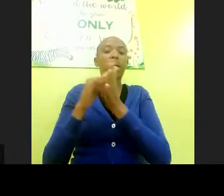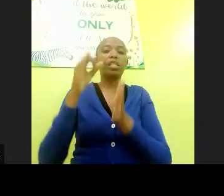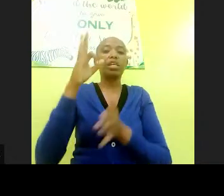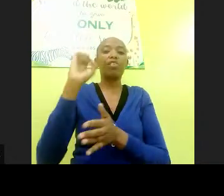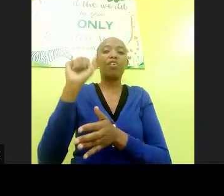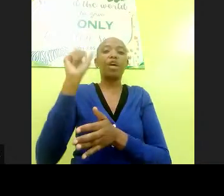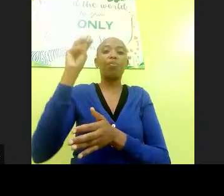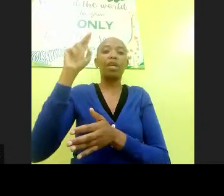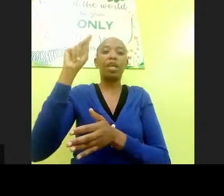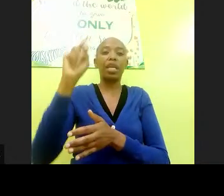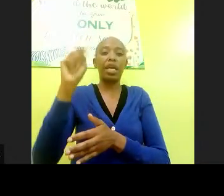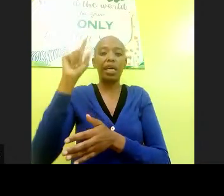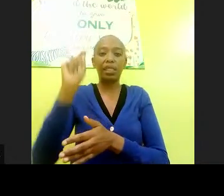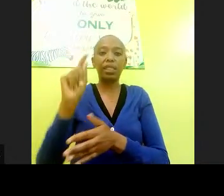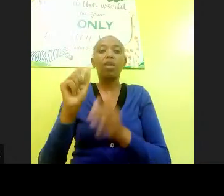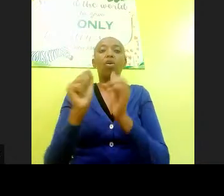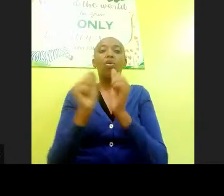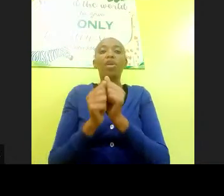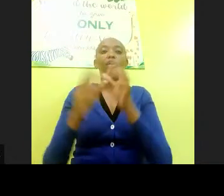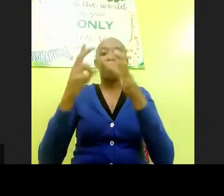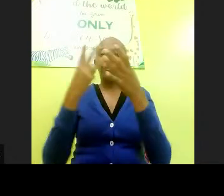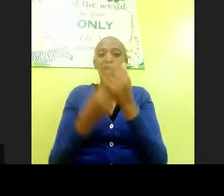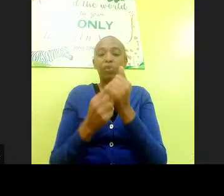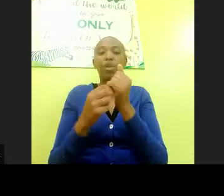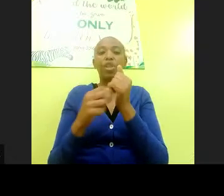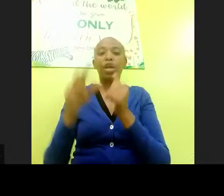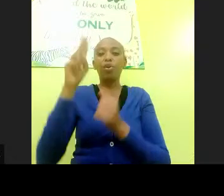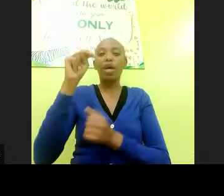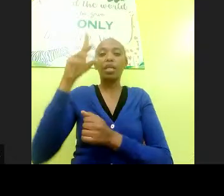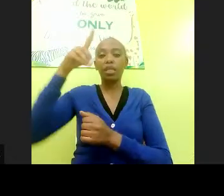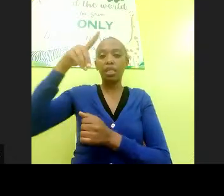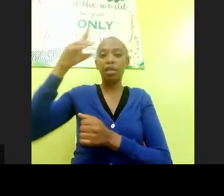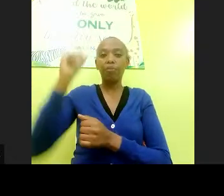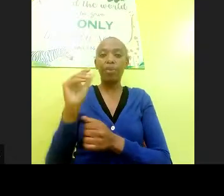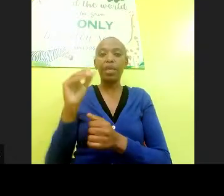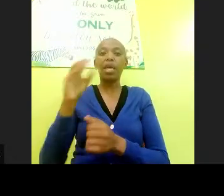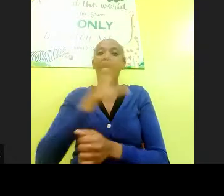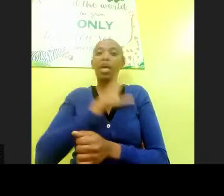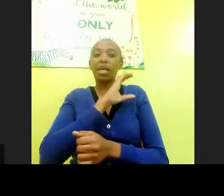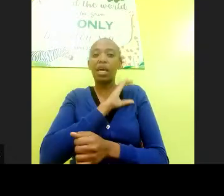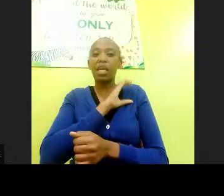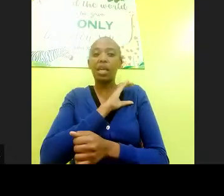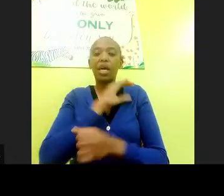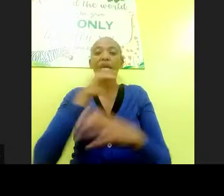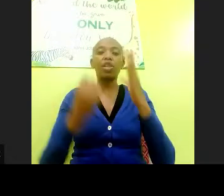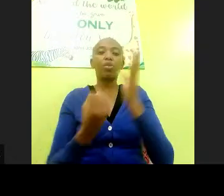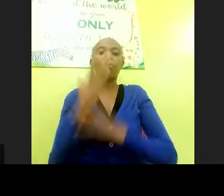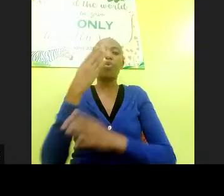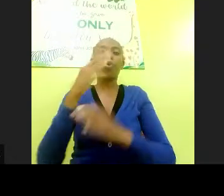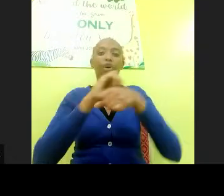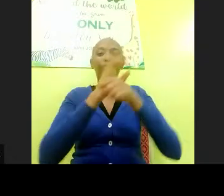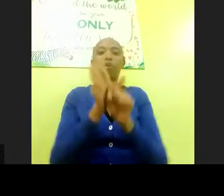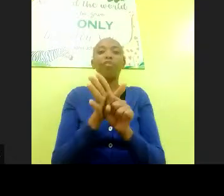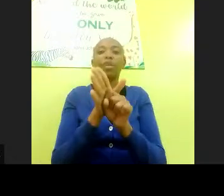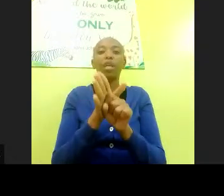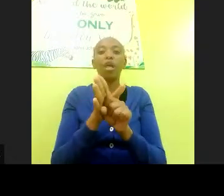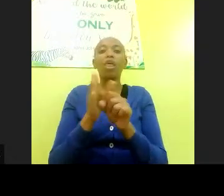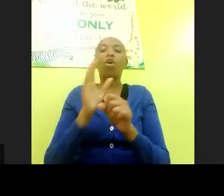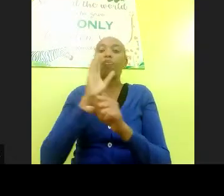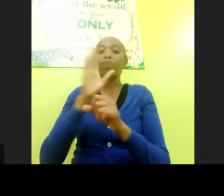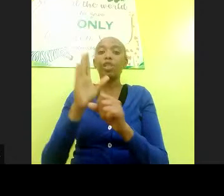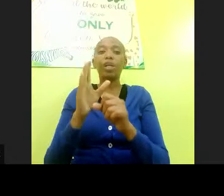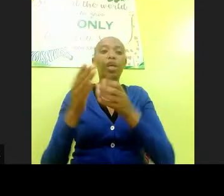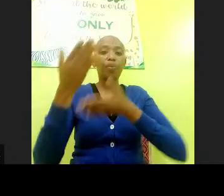partnership with the UNDP, with the support of the Government of Canada, in the wake of COVID-19, commissioned and conducted